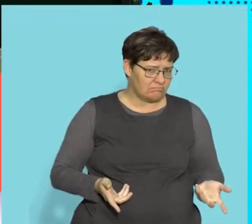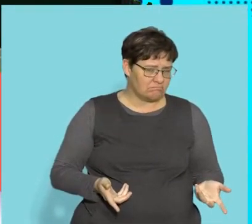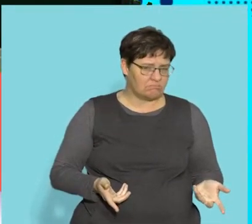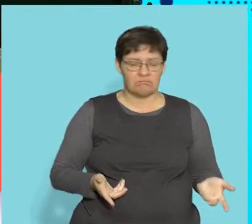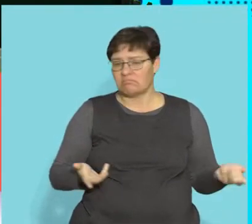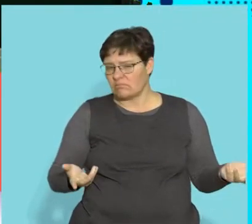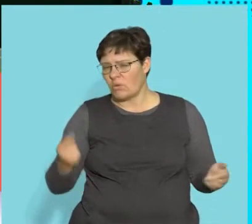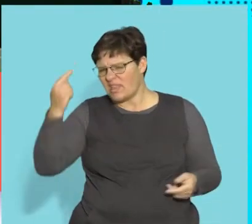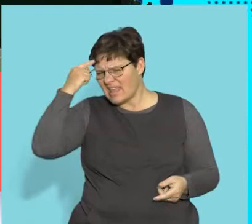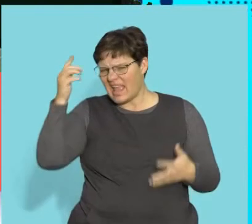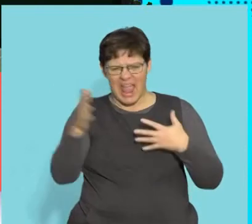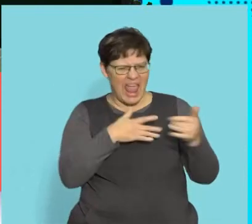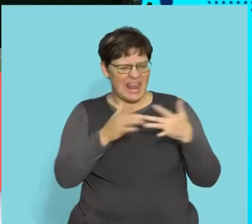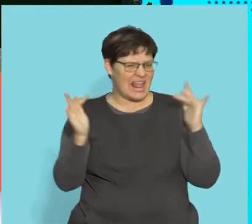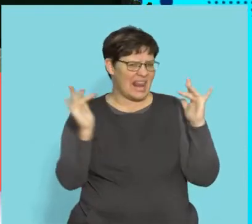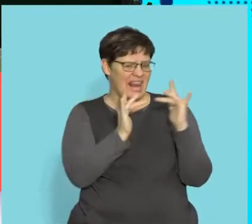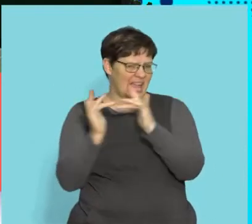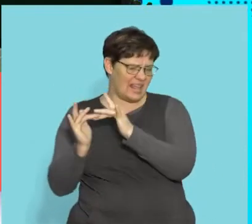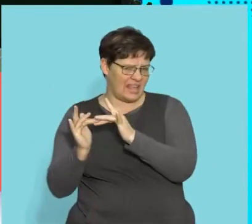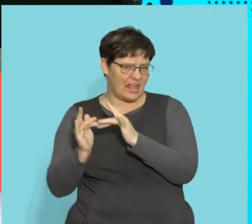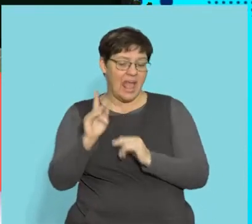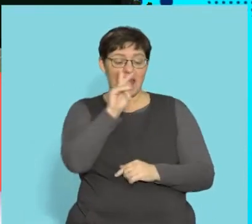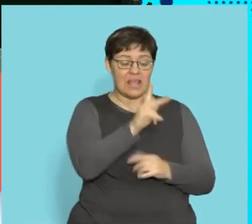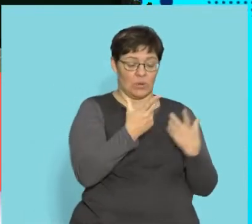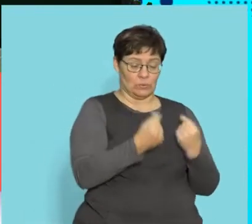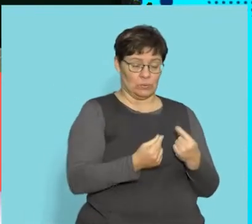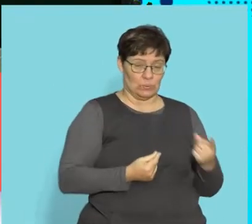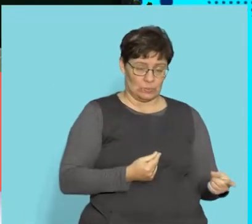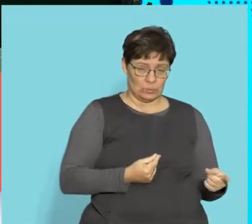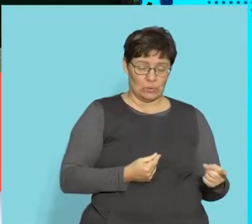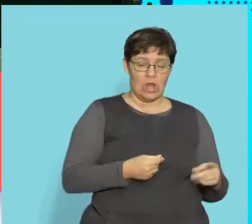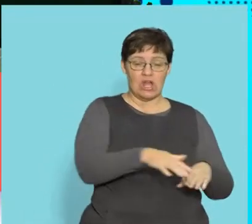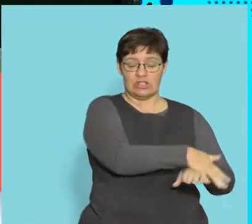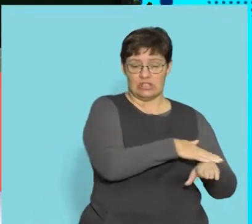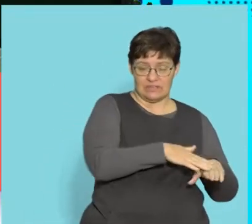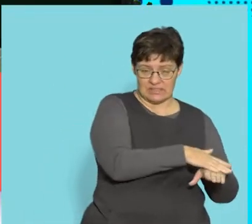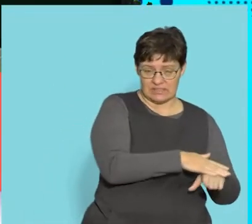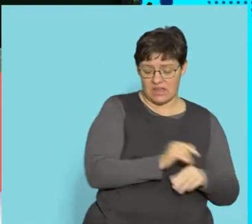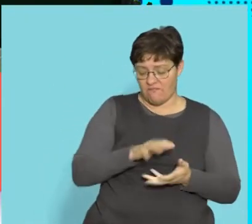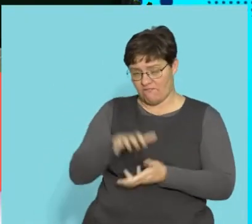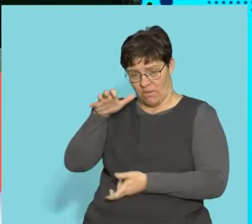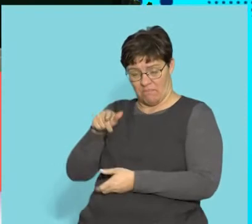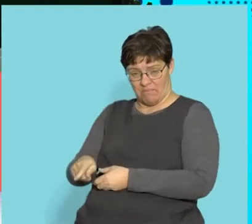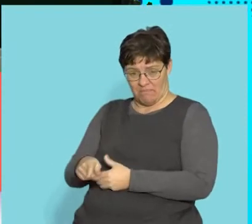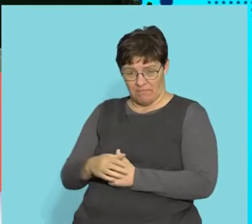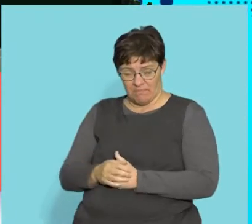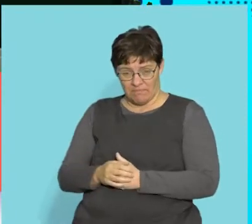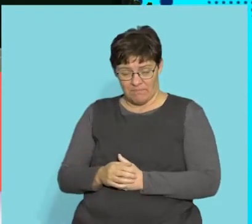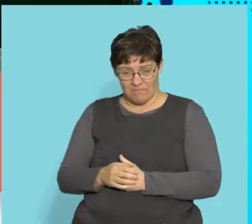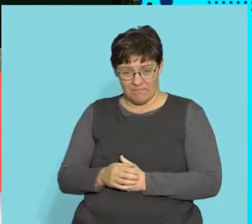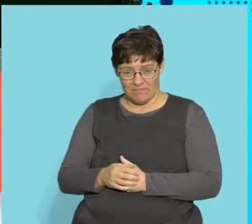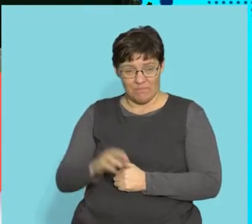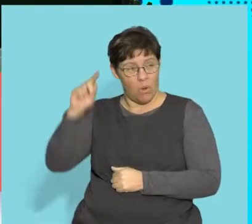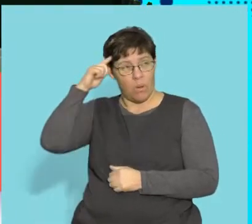volume of a three-dimensional figure? Is there any connection between what k does to the surface area and the